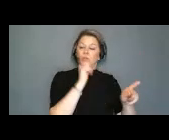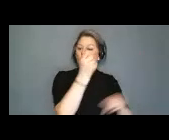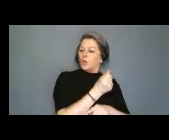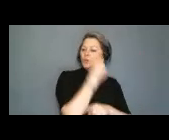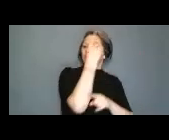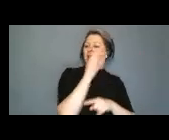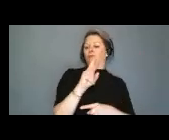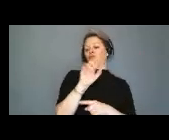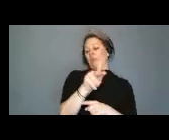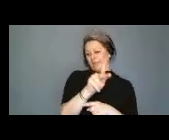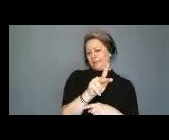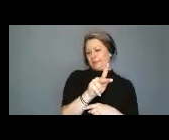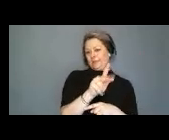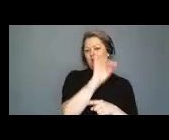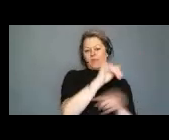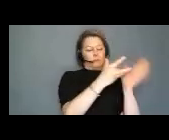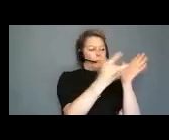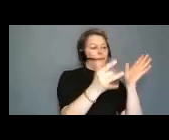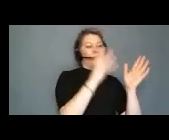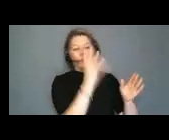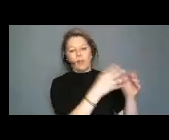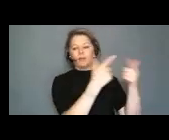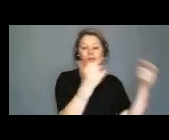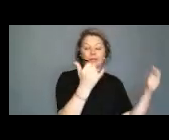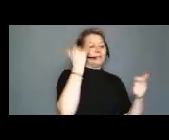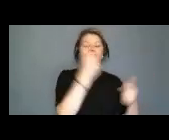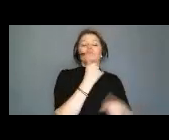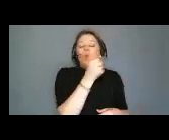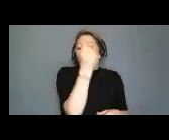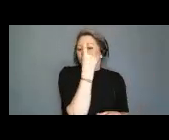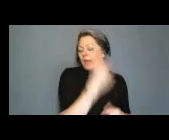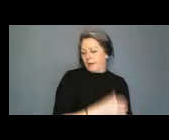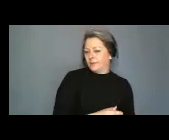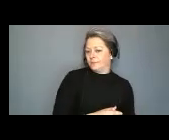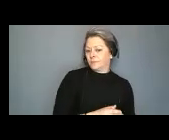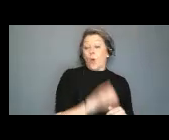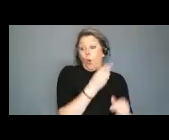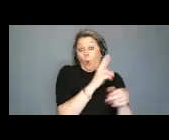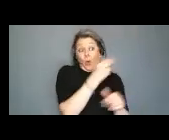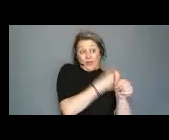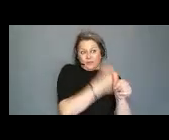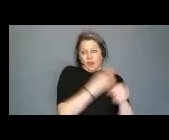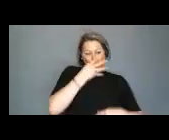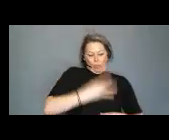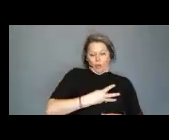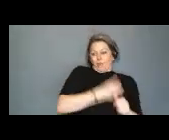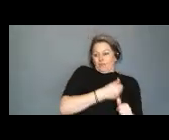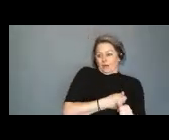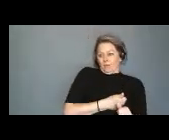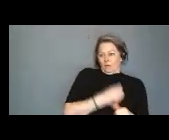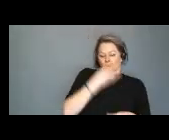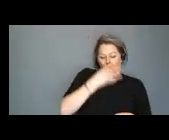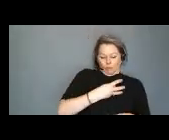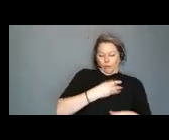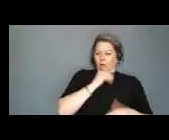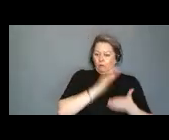risk of the abuse, neglect, or self-neglect. So if the person has capacity and